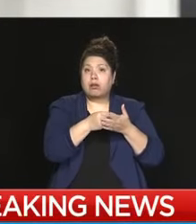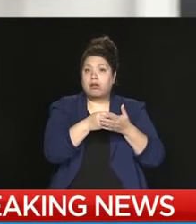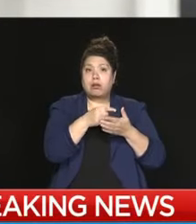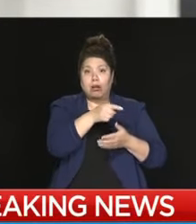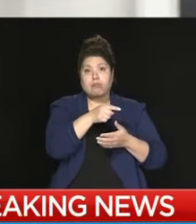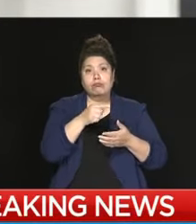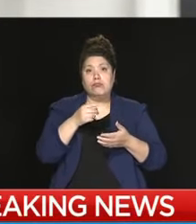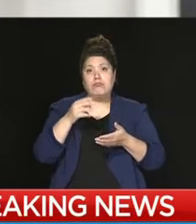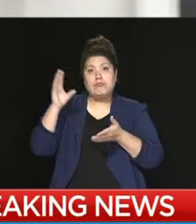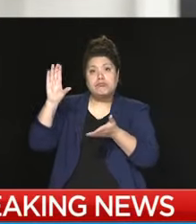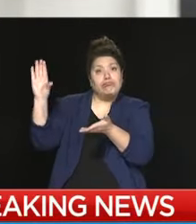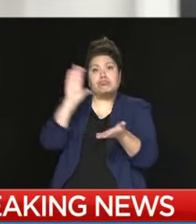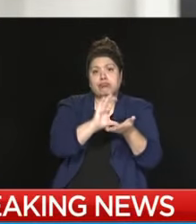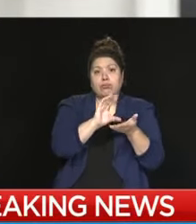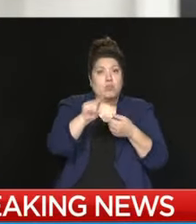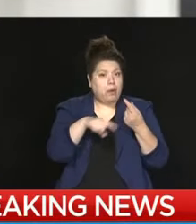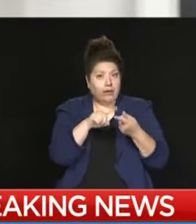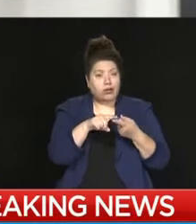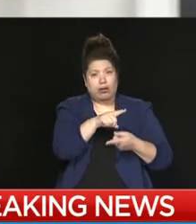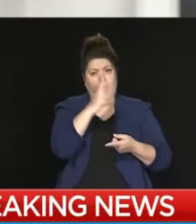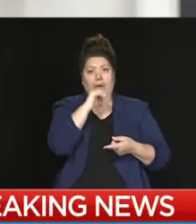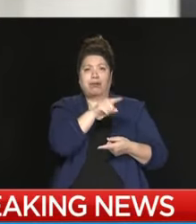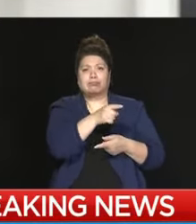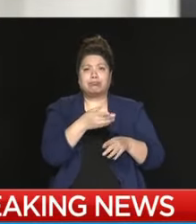that you should have acted more quickly?